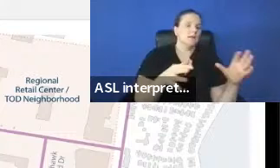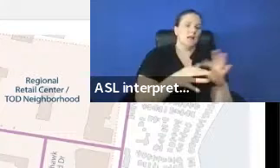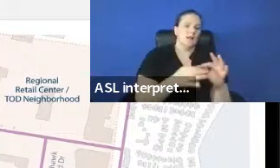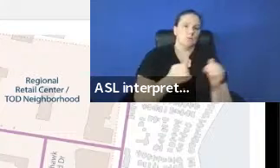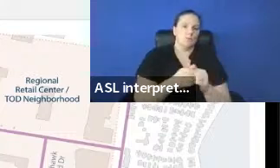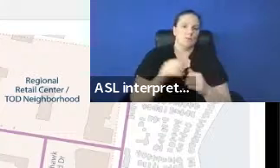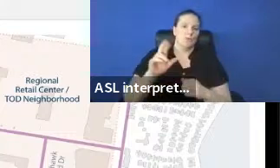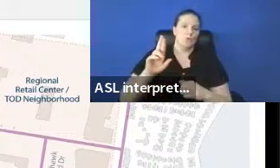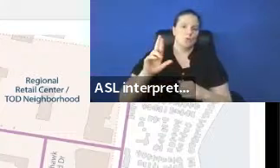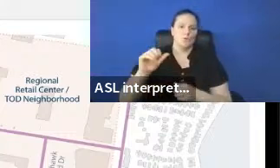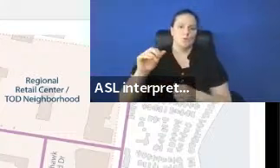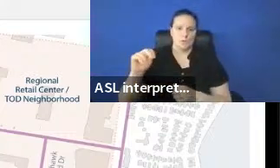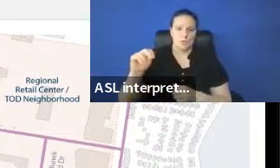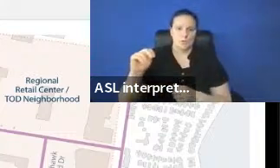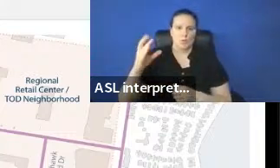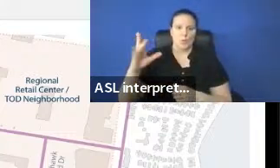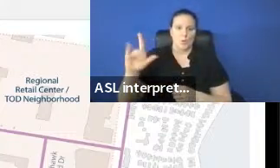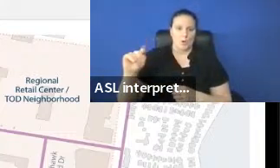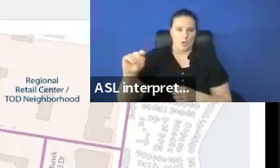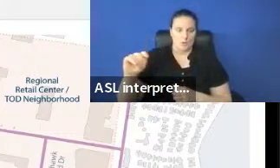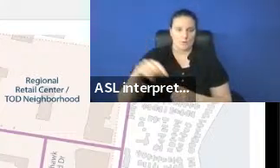Court?